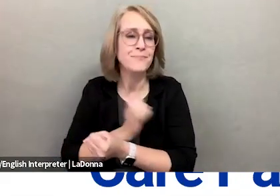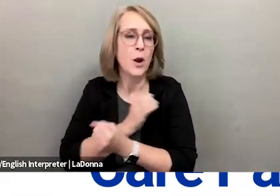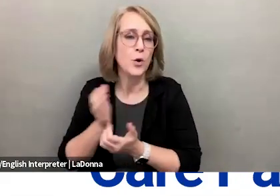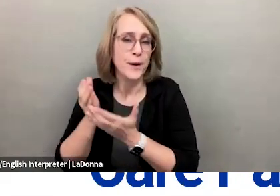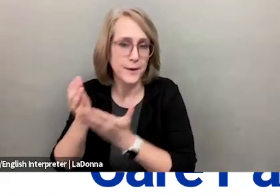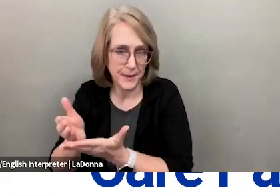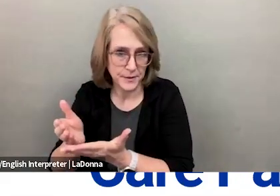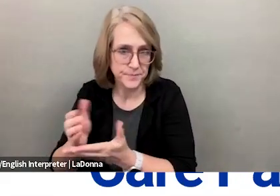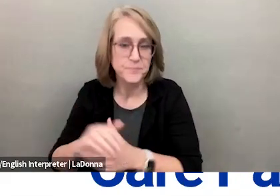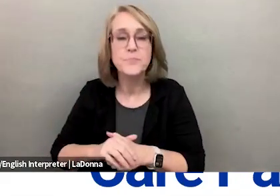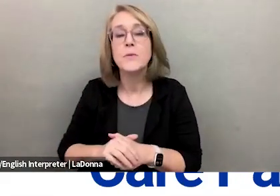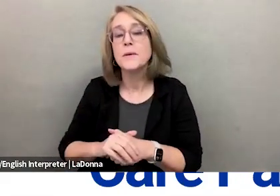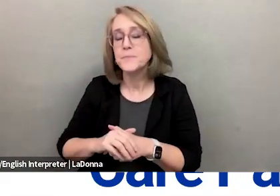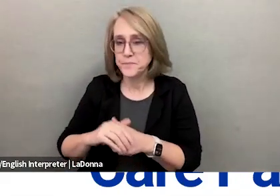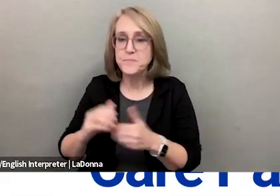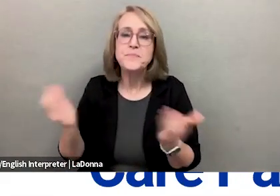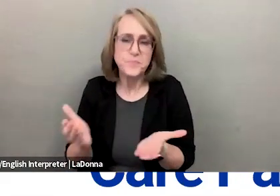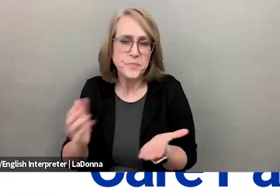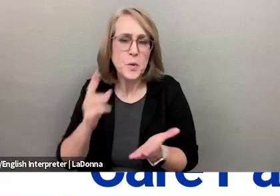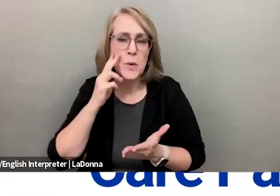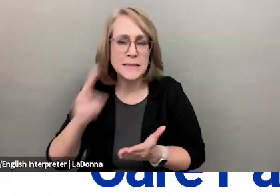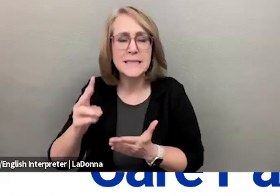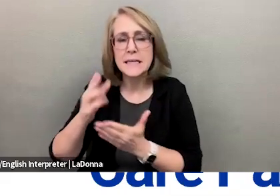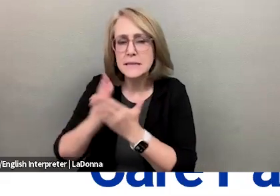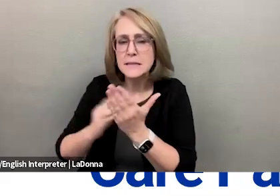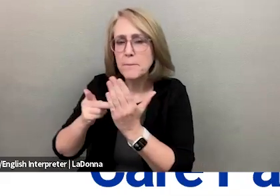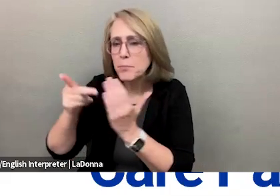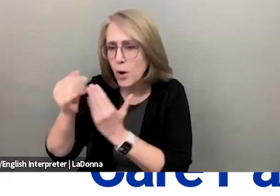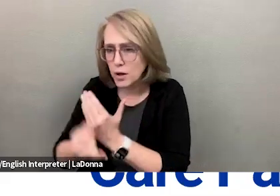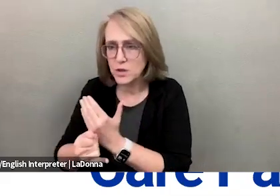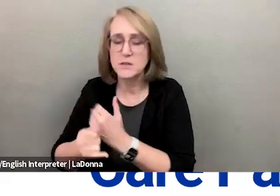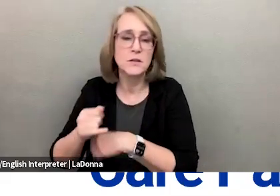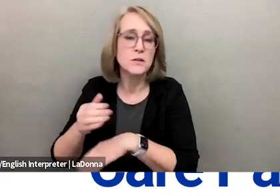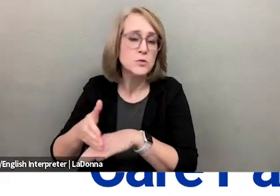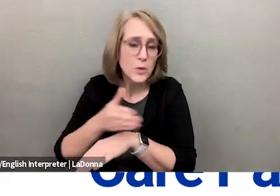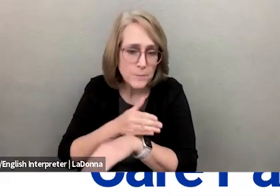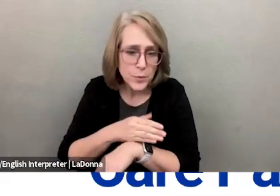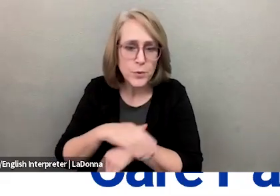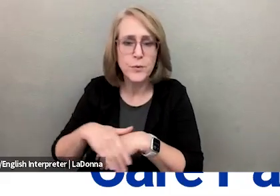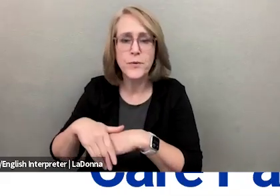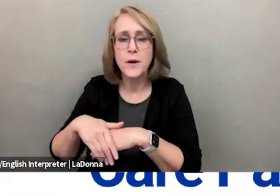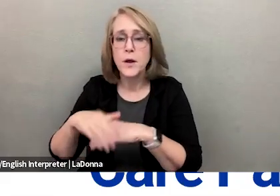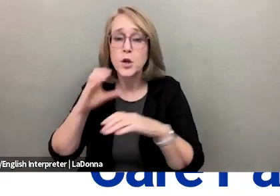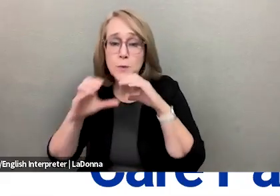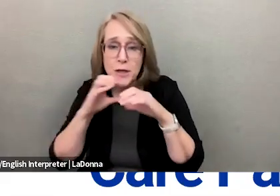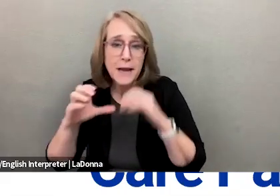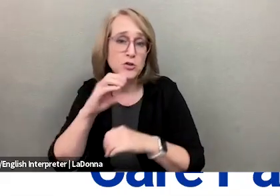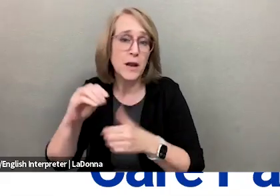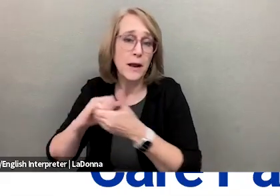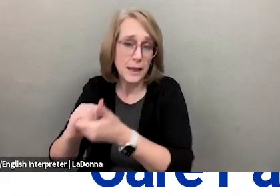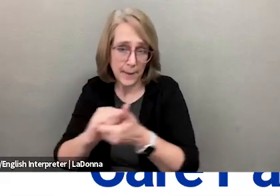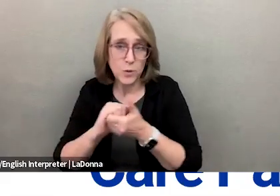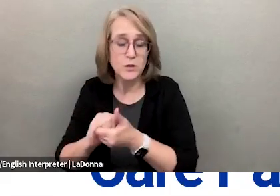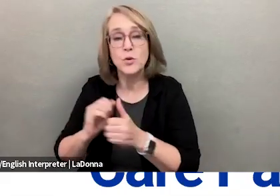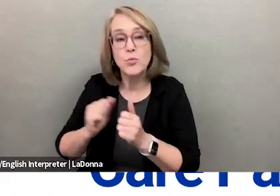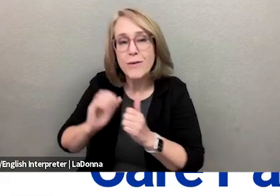and collaboration among direct care workers, family caregivers, and consumers. What are the best ways for us to design these